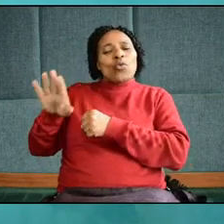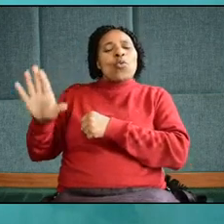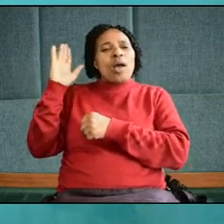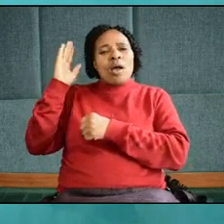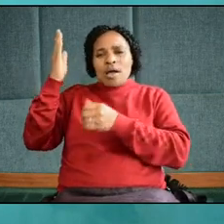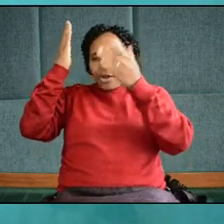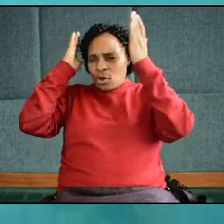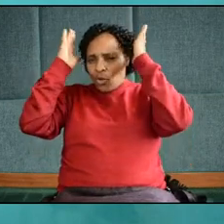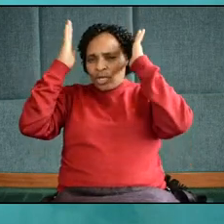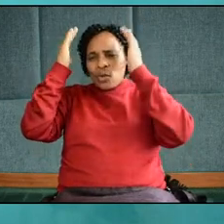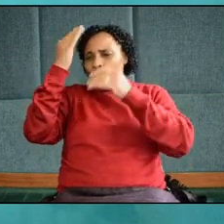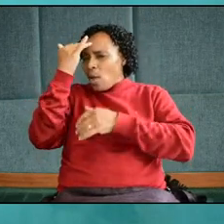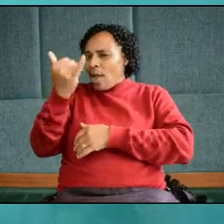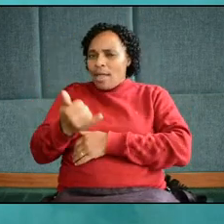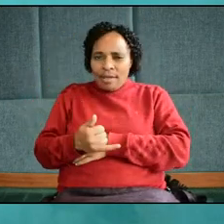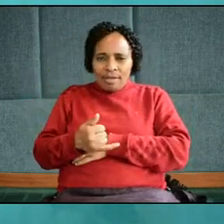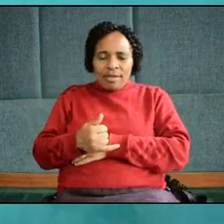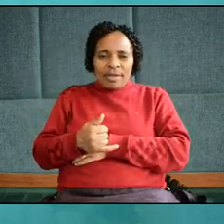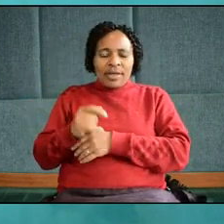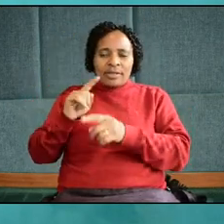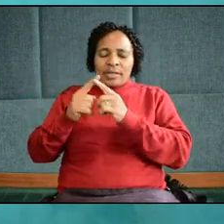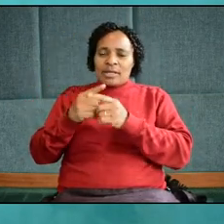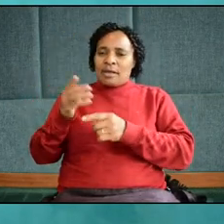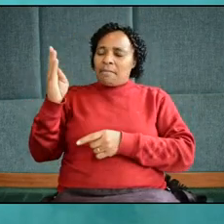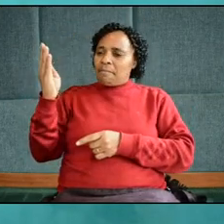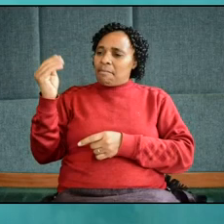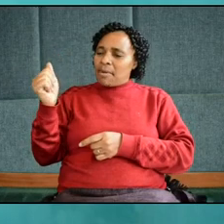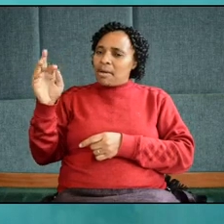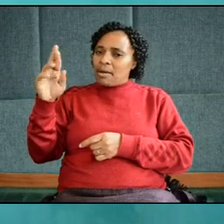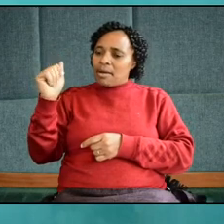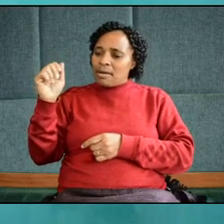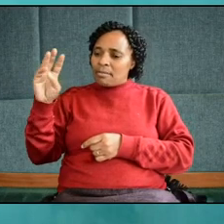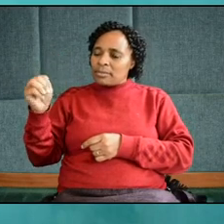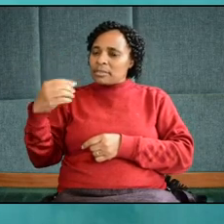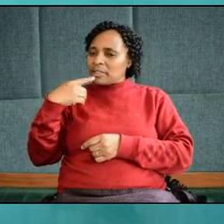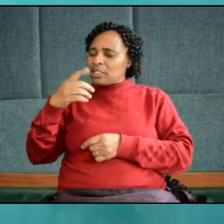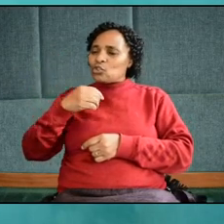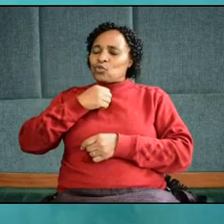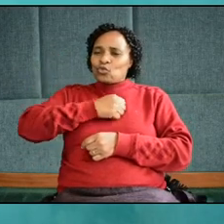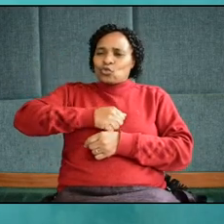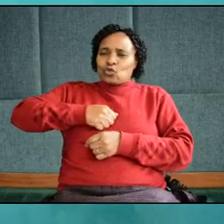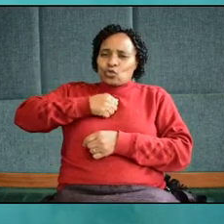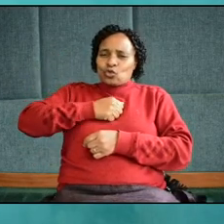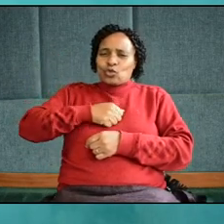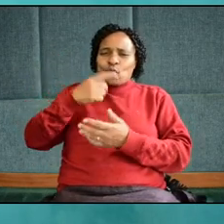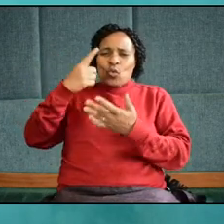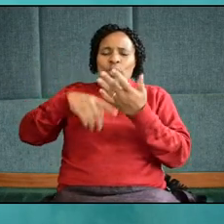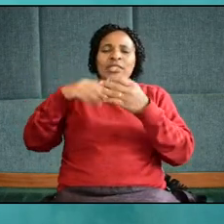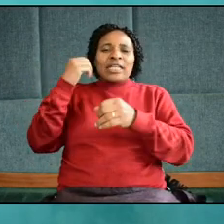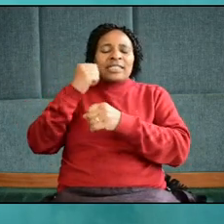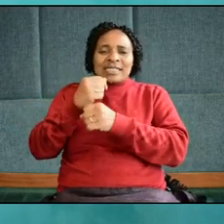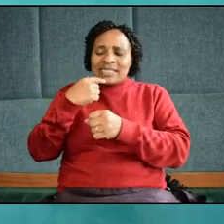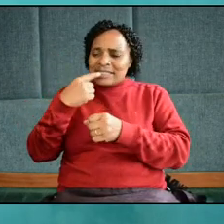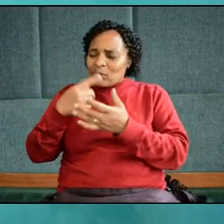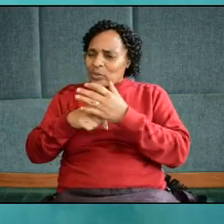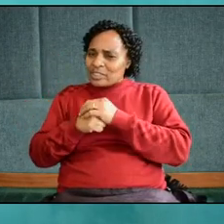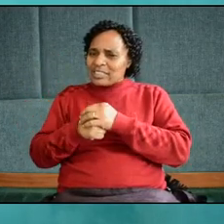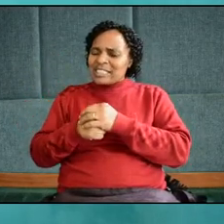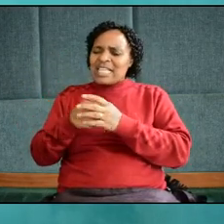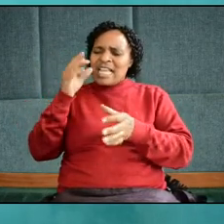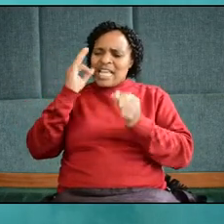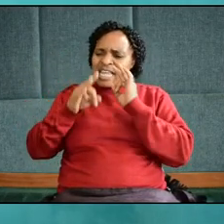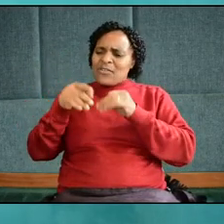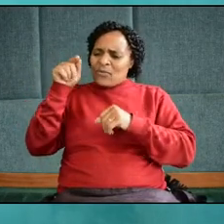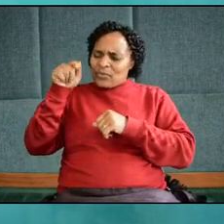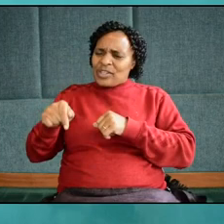donkey? That is. And Balaam at that point just becomes sheepish and like he's apologizing for what he has done. Then he says, you know what? If